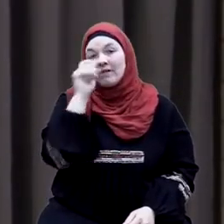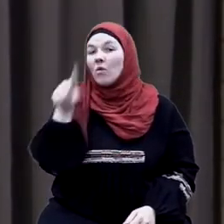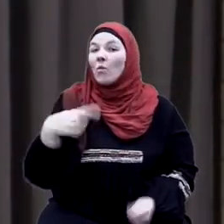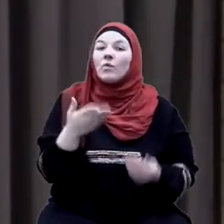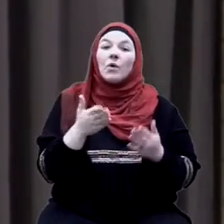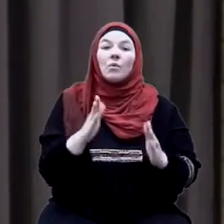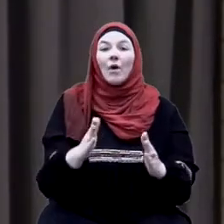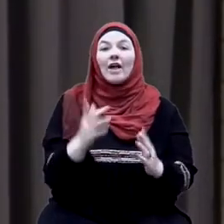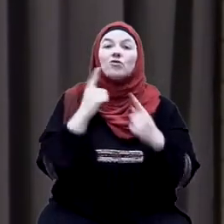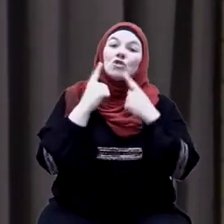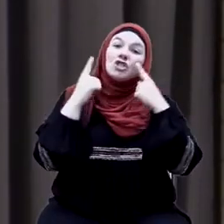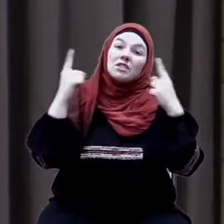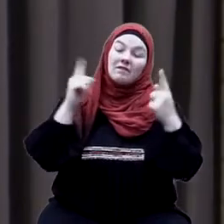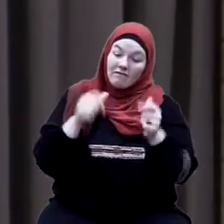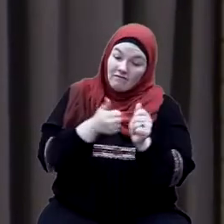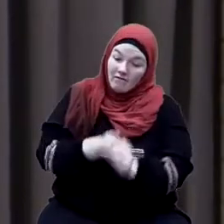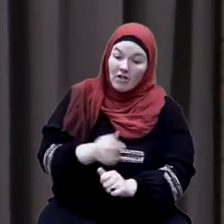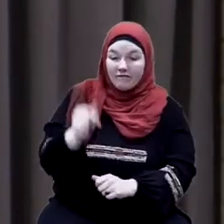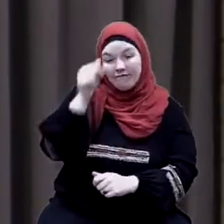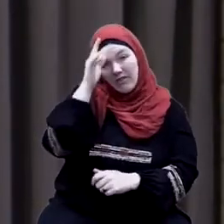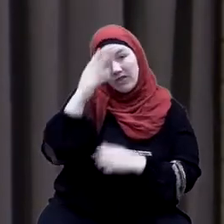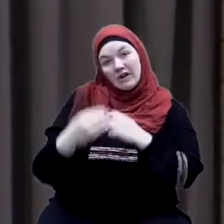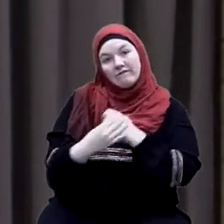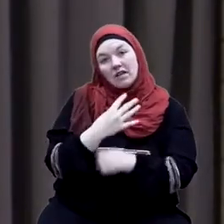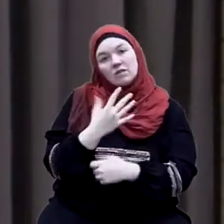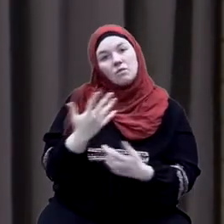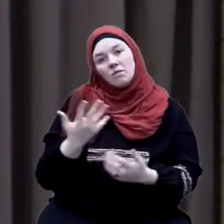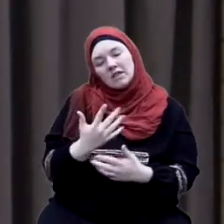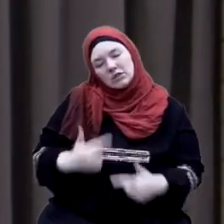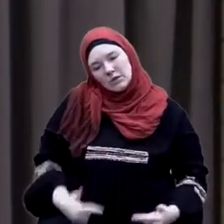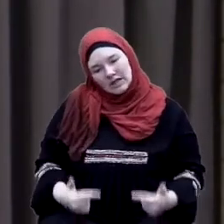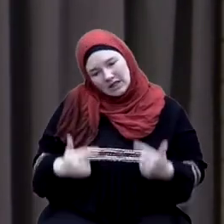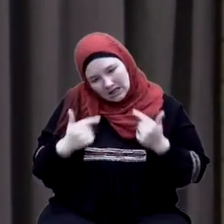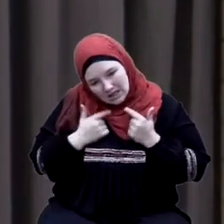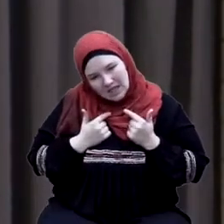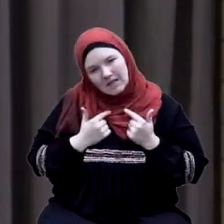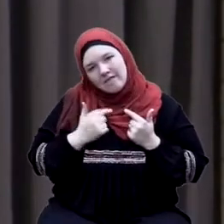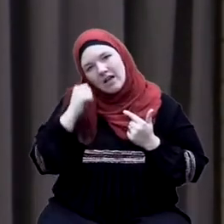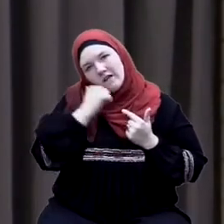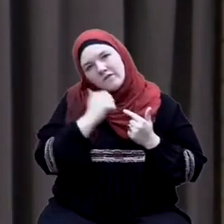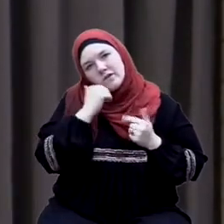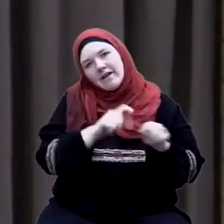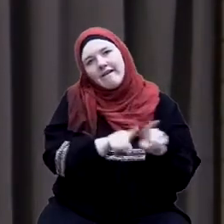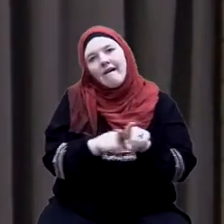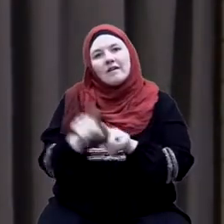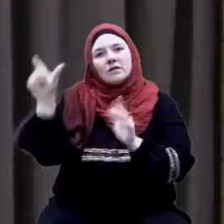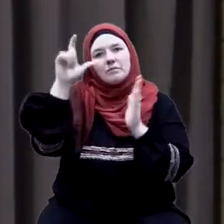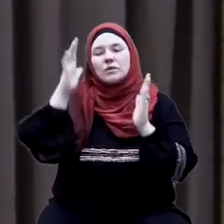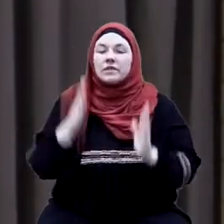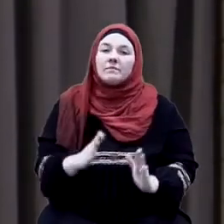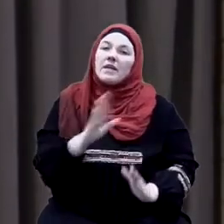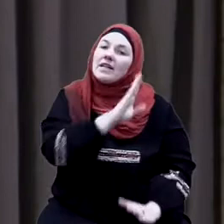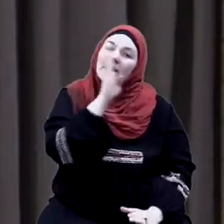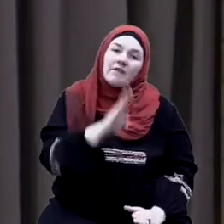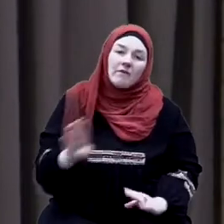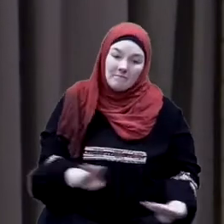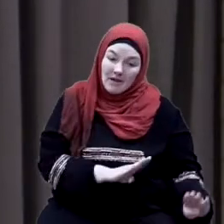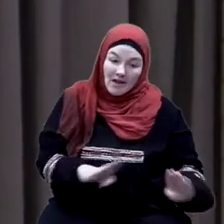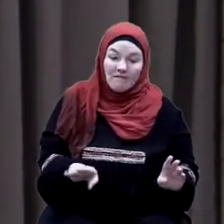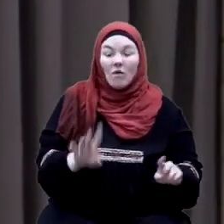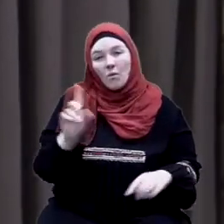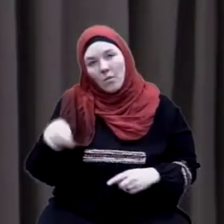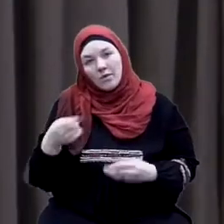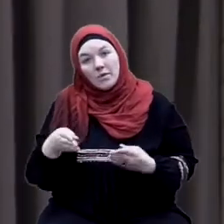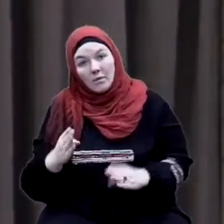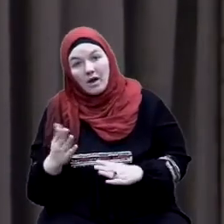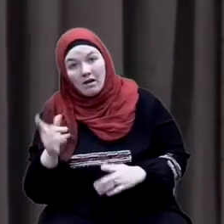achieve this command, this order, this guidance is to never live except as a Muslim. Never behave except as a